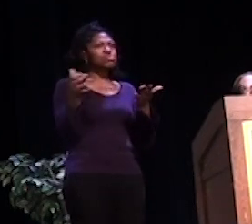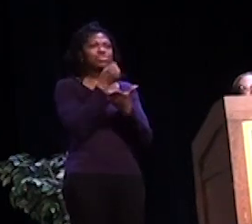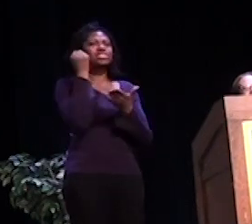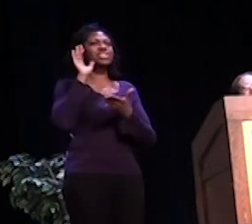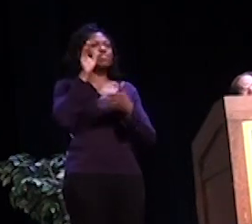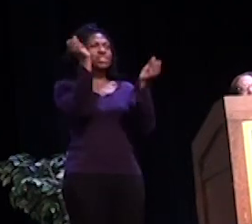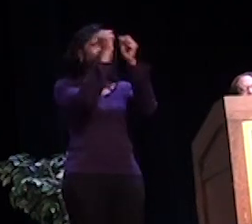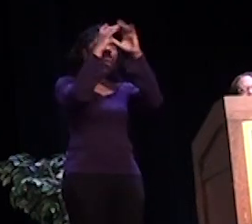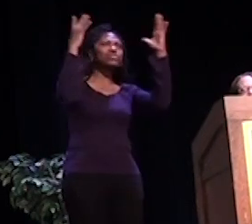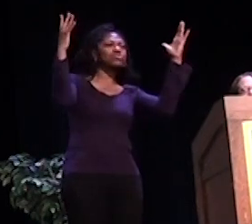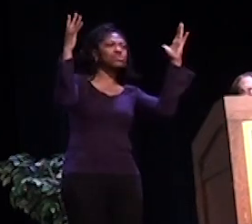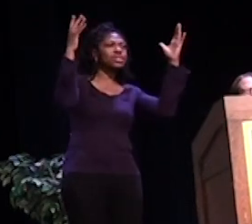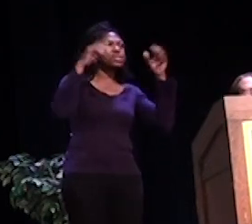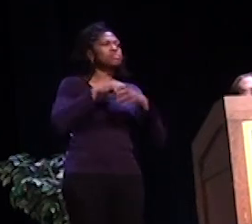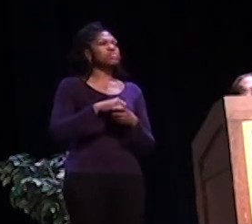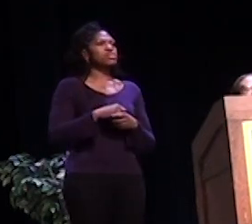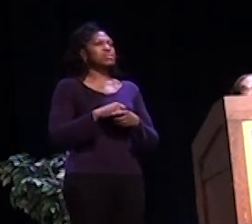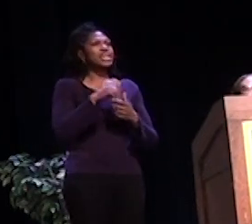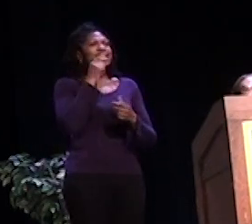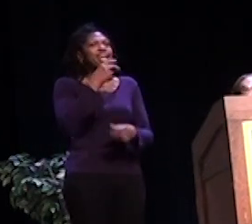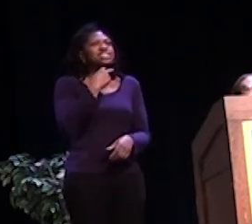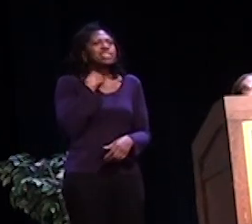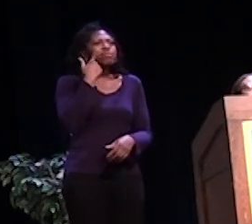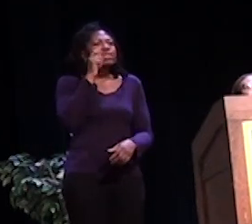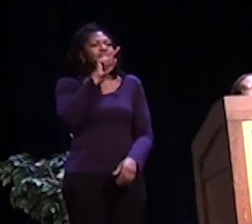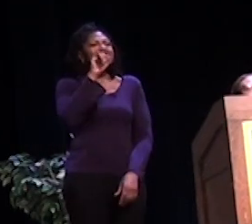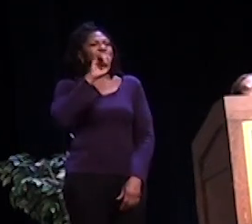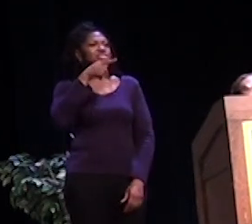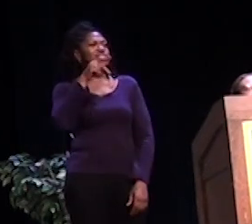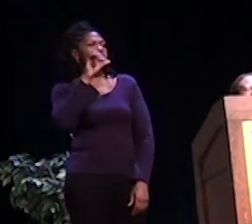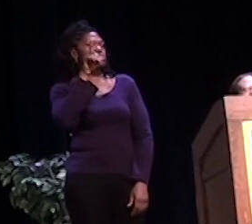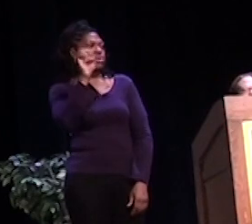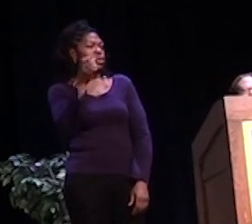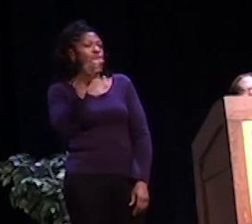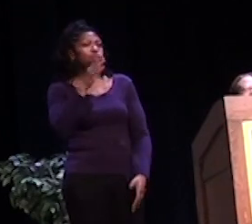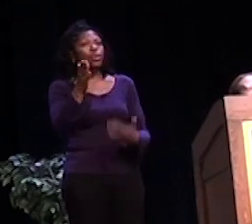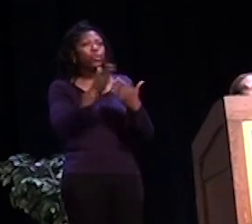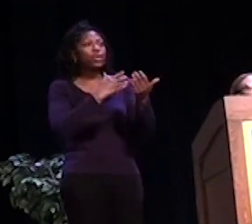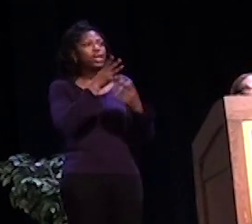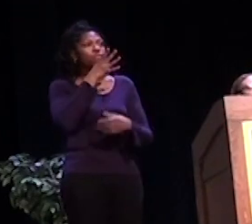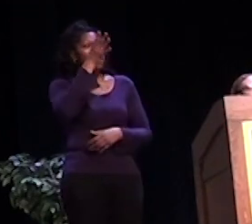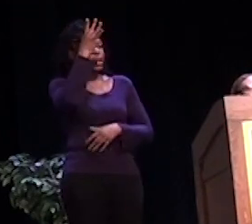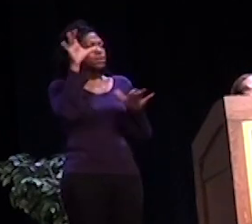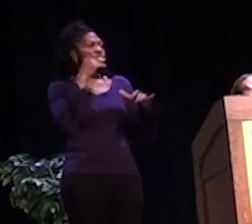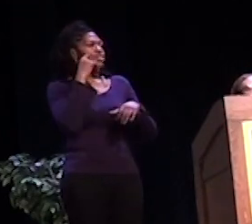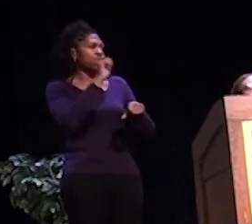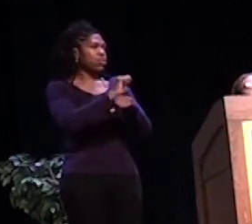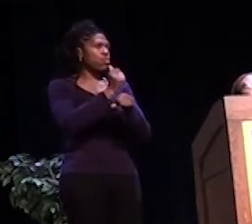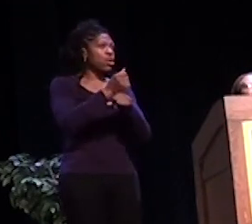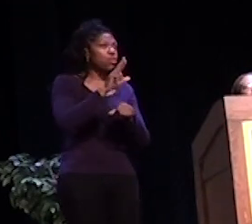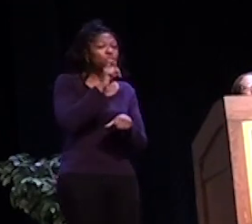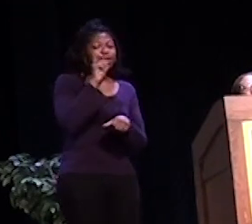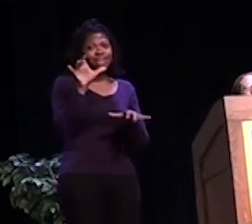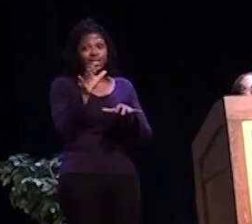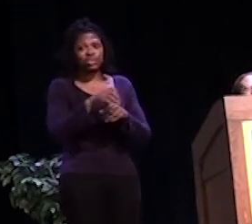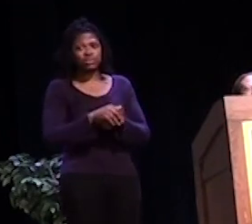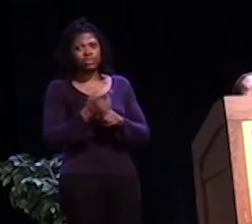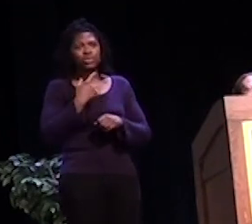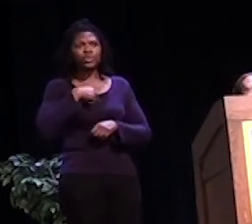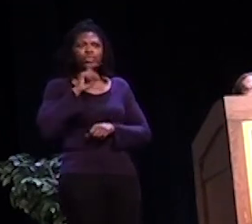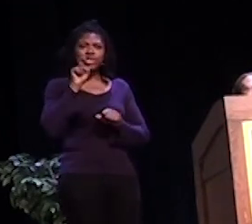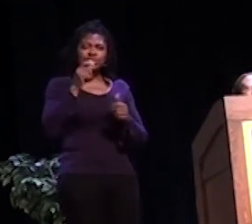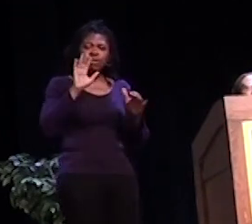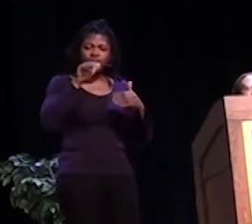should not be bounded by our zip codes and perhaps what our parents did or did not do. We all deserve a